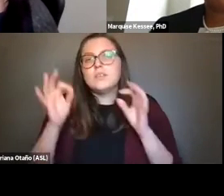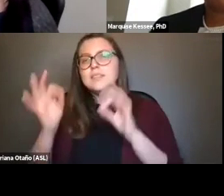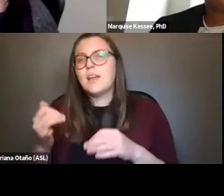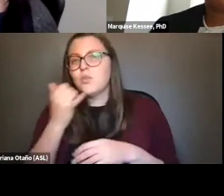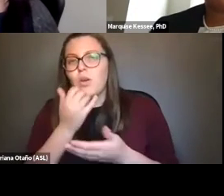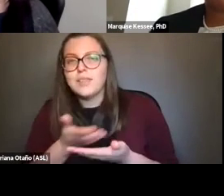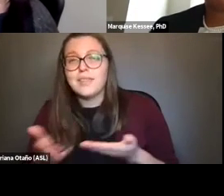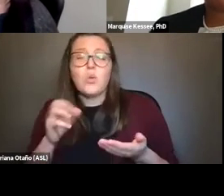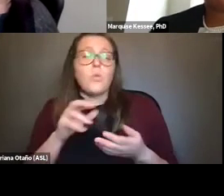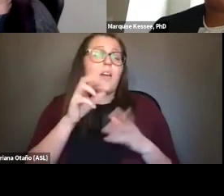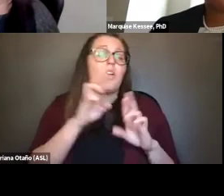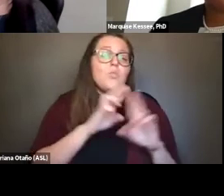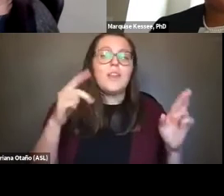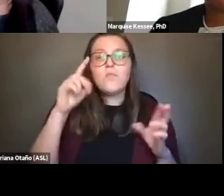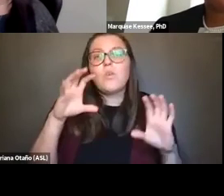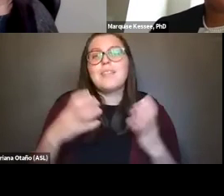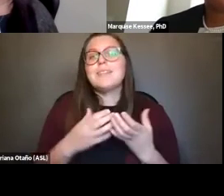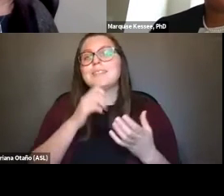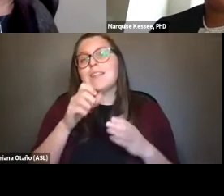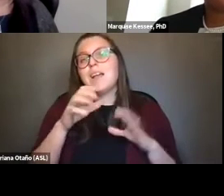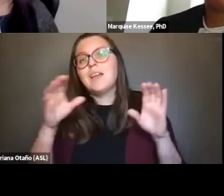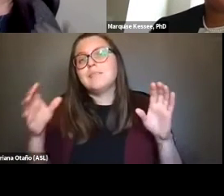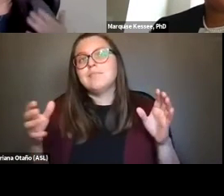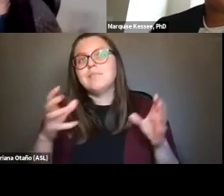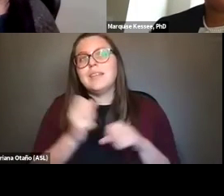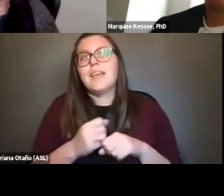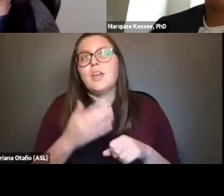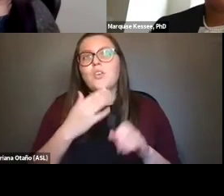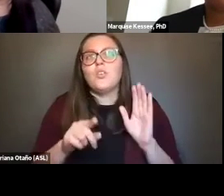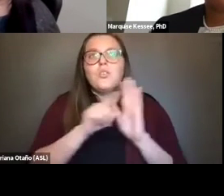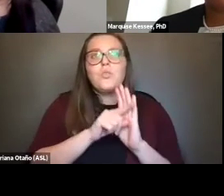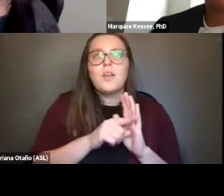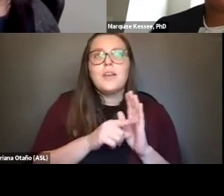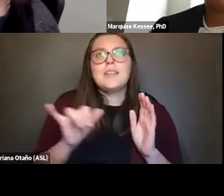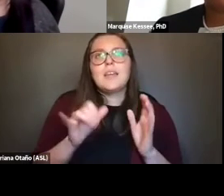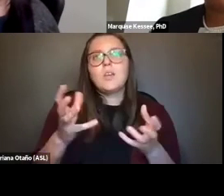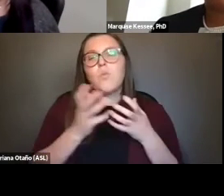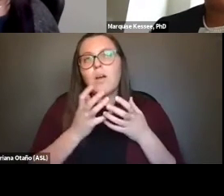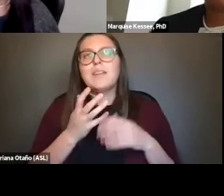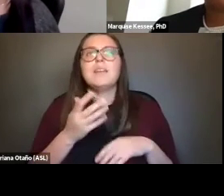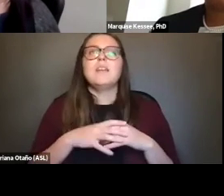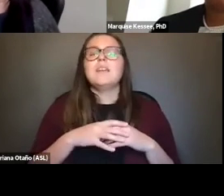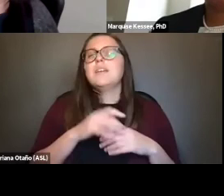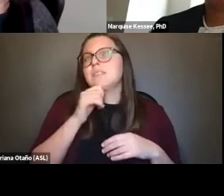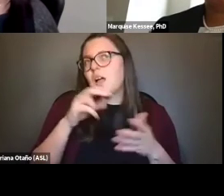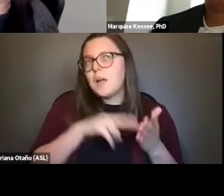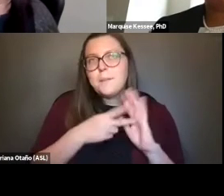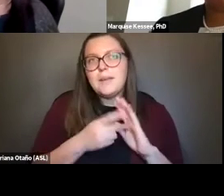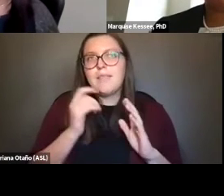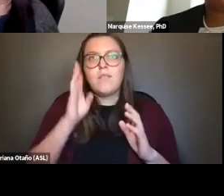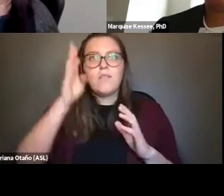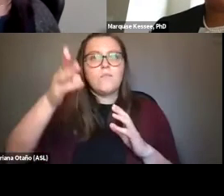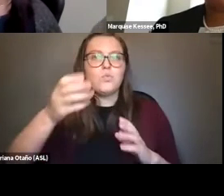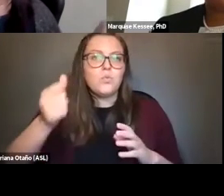just weren't ready for classes and they didn't do as well as they wanted to do that they are locked out of something that they wanted in the future, but it could be an